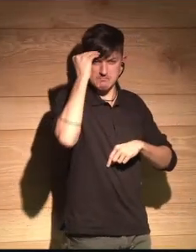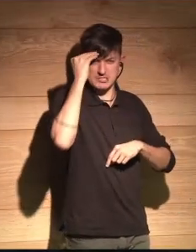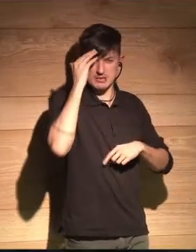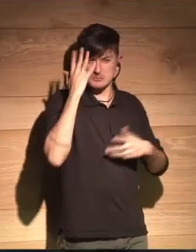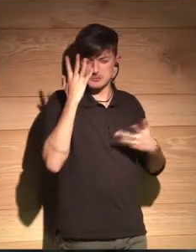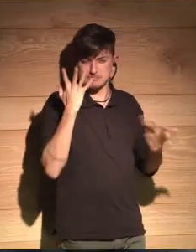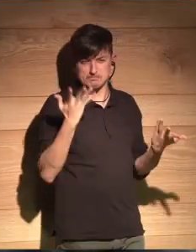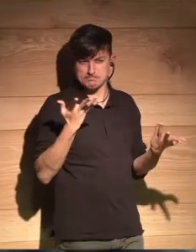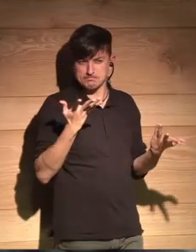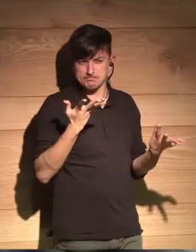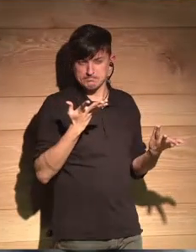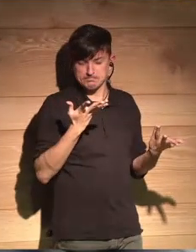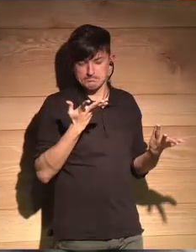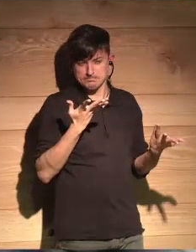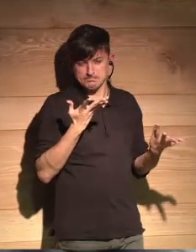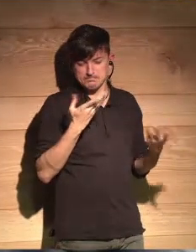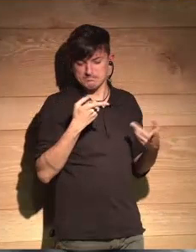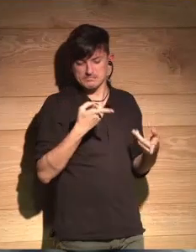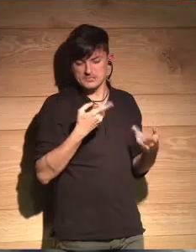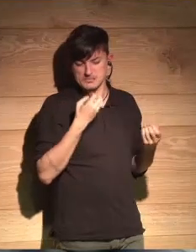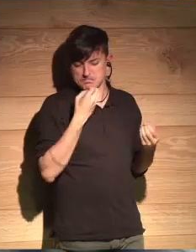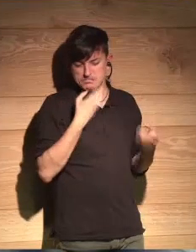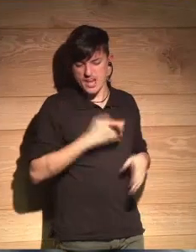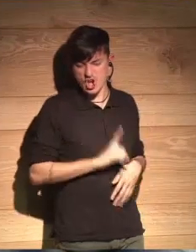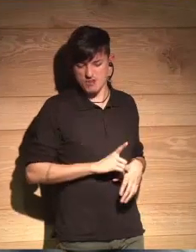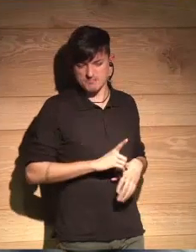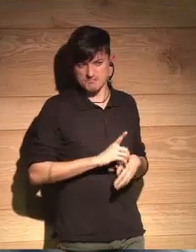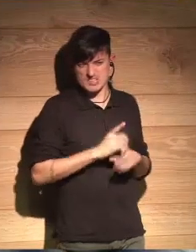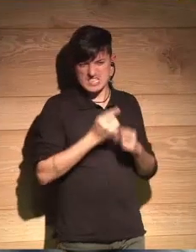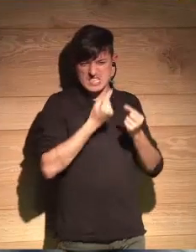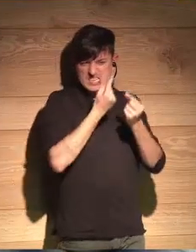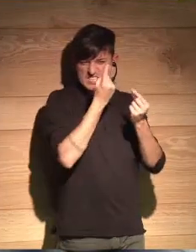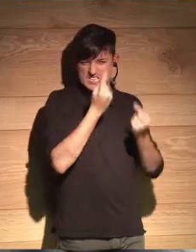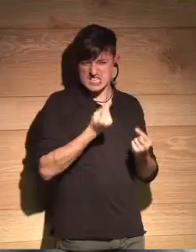design a little robot to go down. You'll see it in a moment.